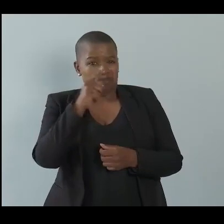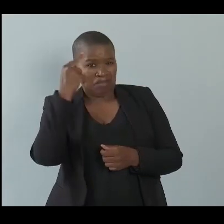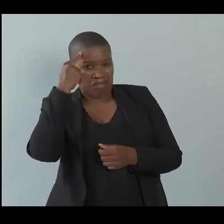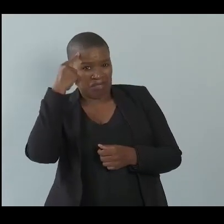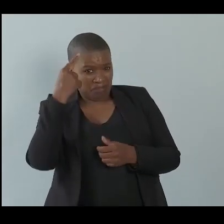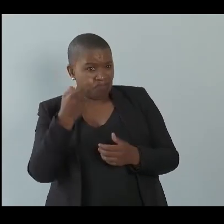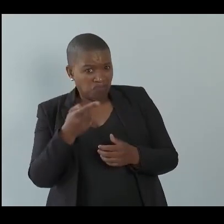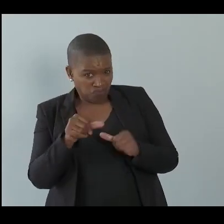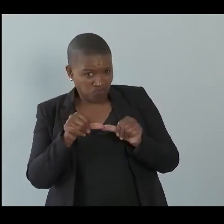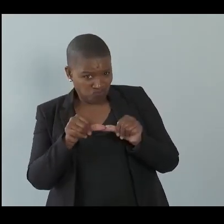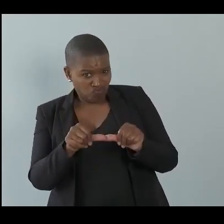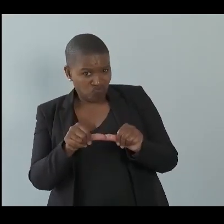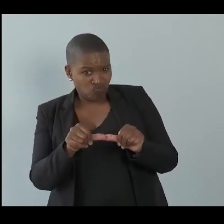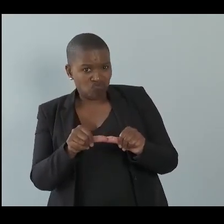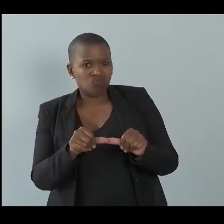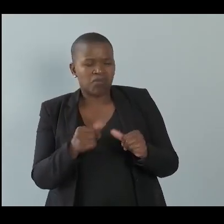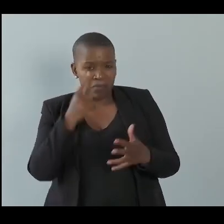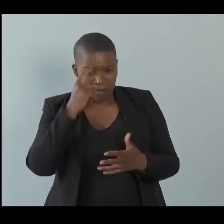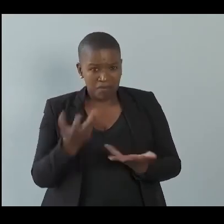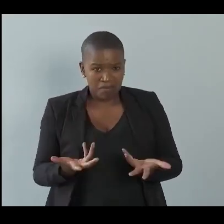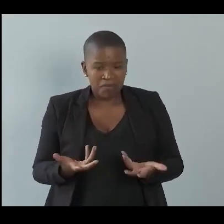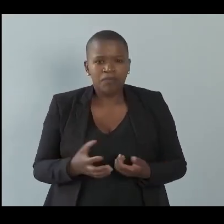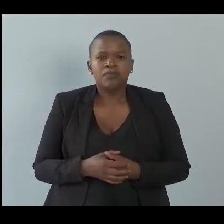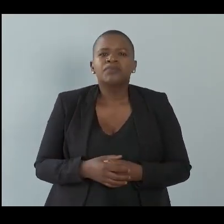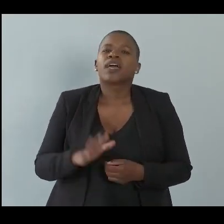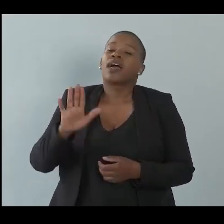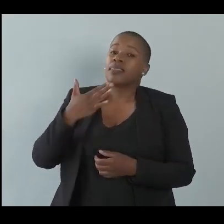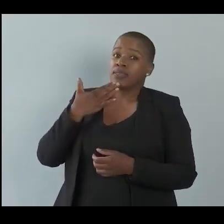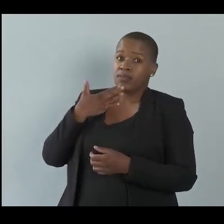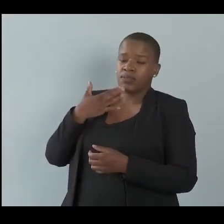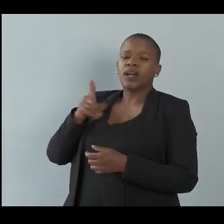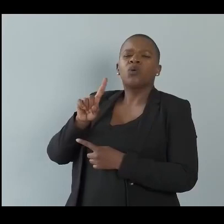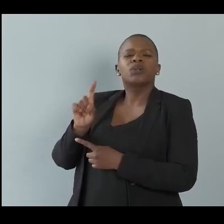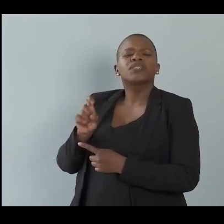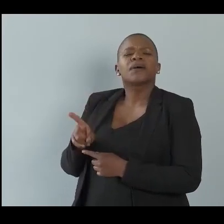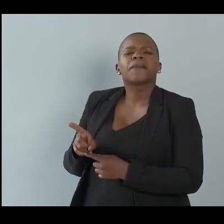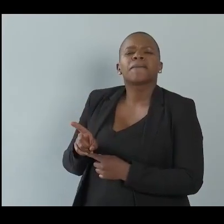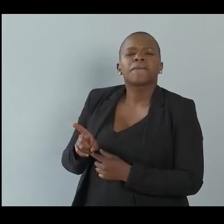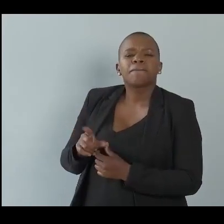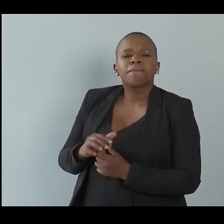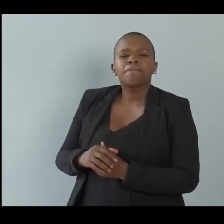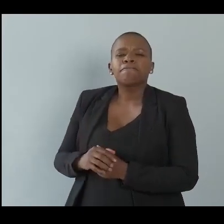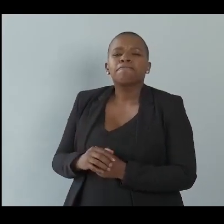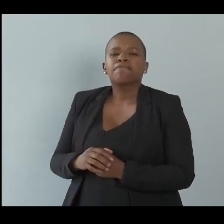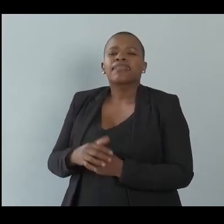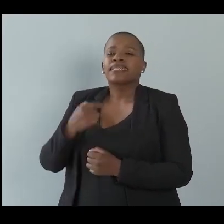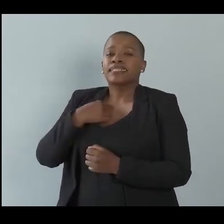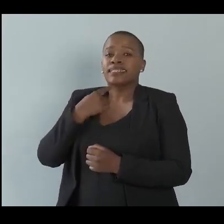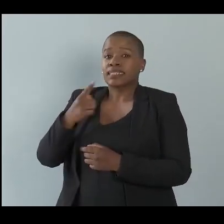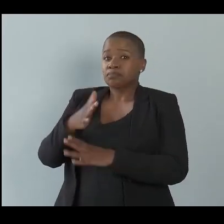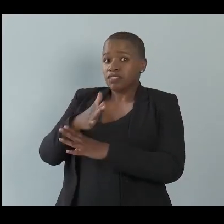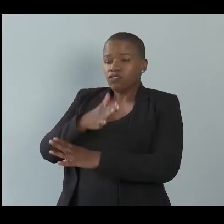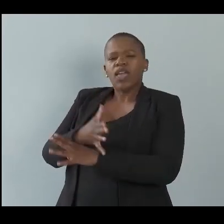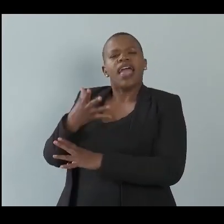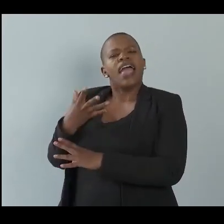of comfort there. Adam, I can absolutely assure you that they are not operating on autopilot. As I said, we've got management teams